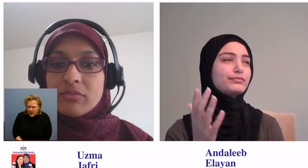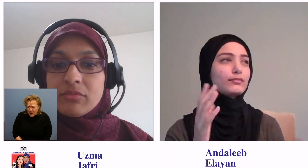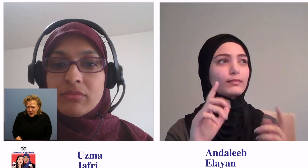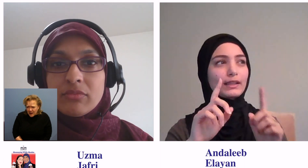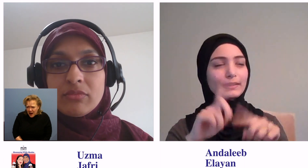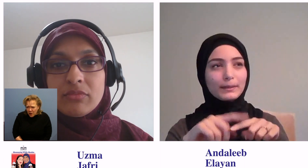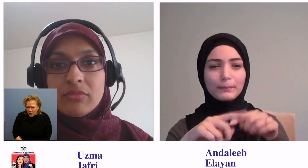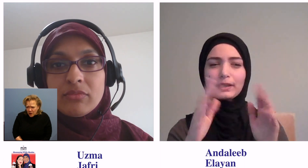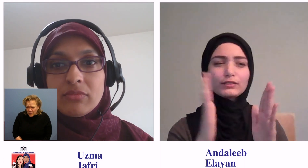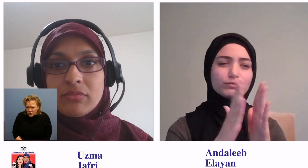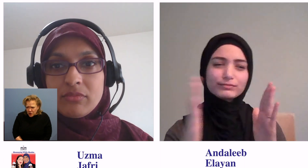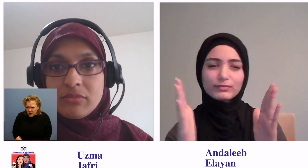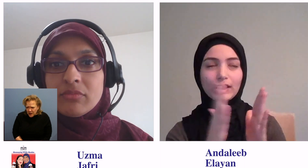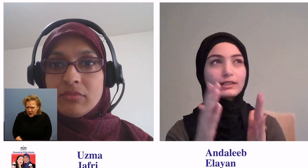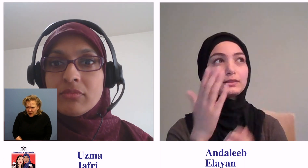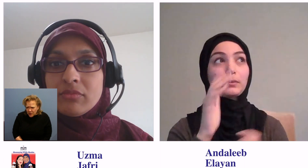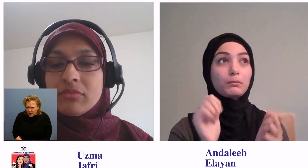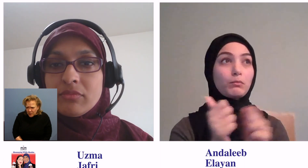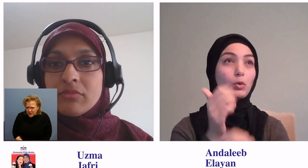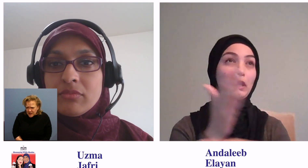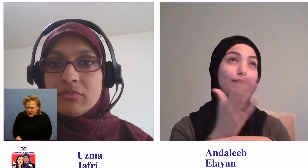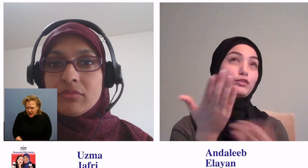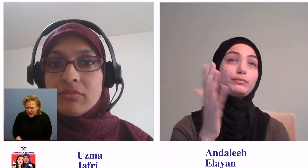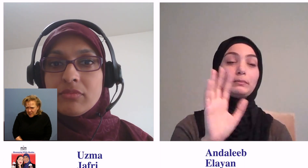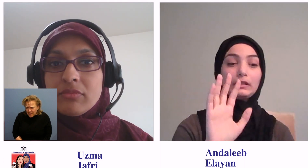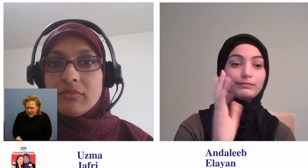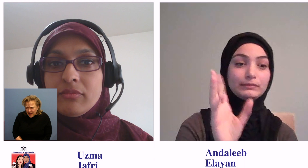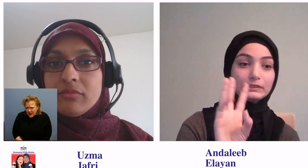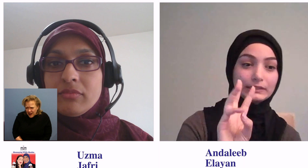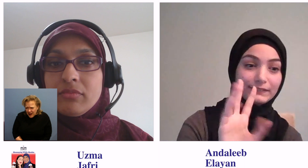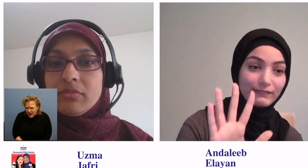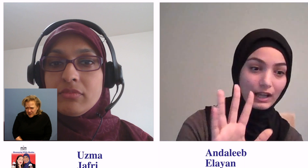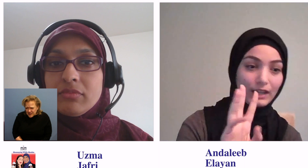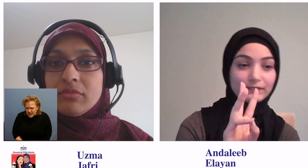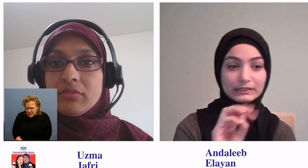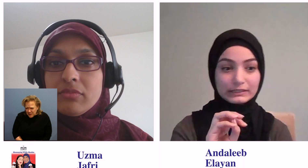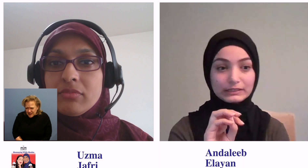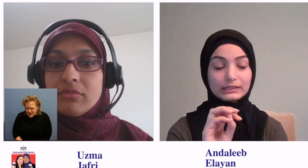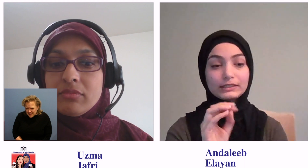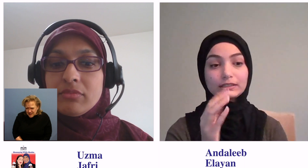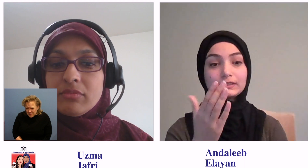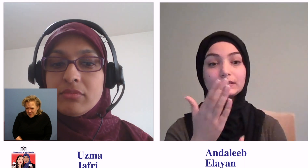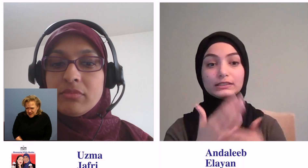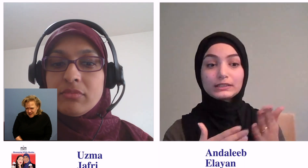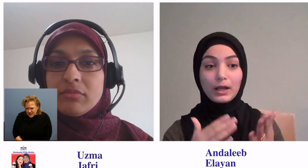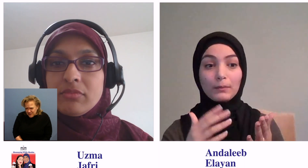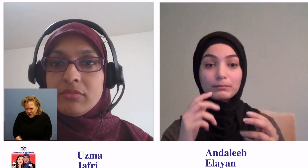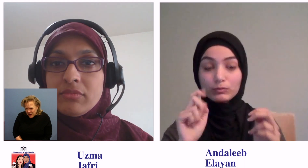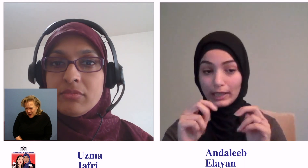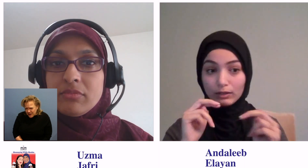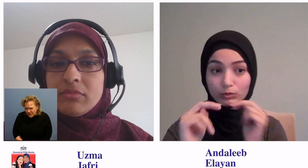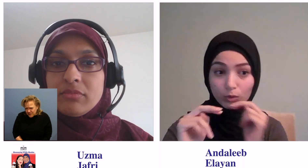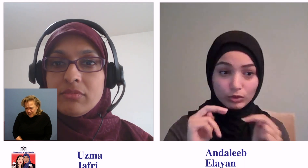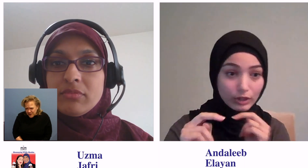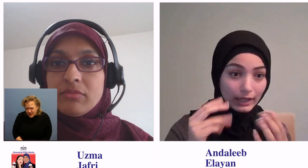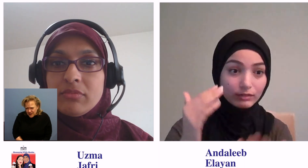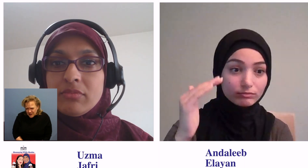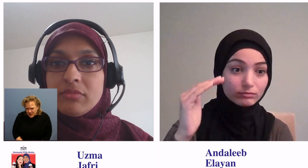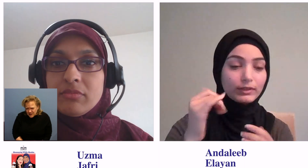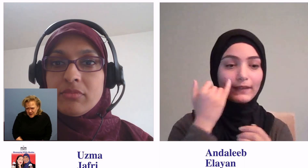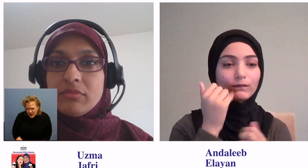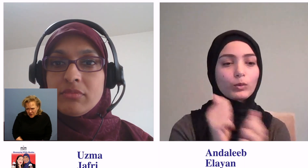For an hour of interpreting for the foot button stuff, I would say it'd be $65,